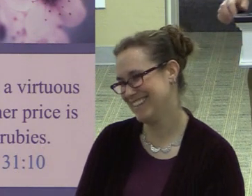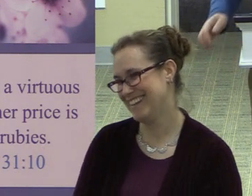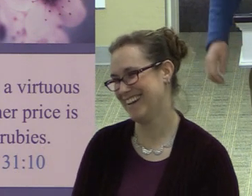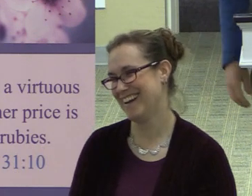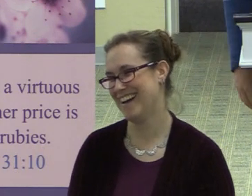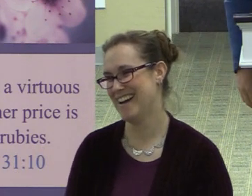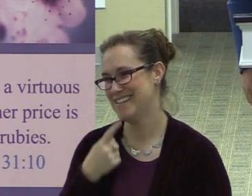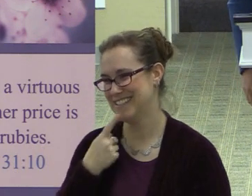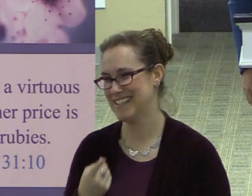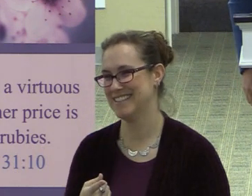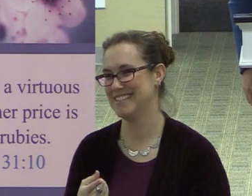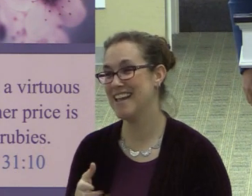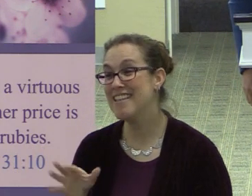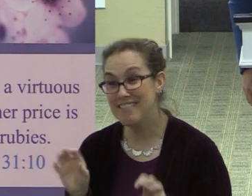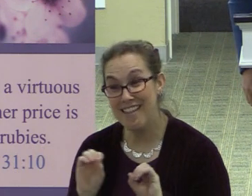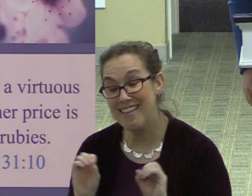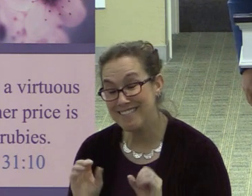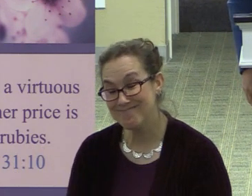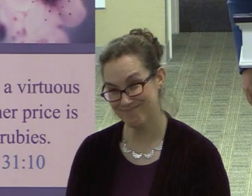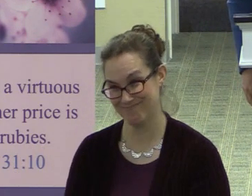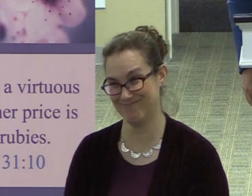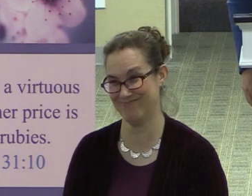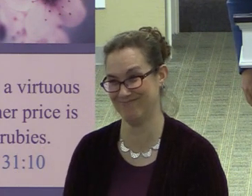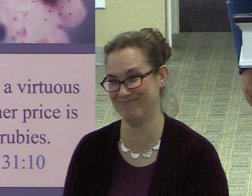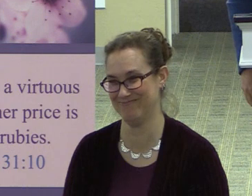I just said, nothing.